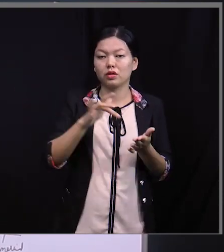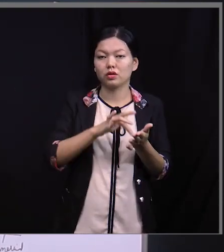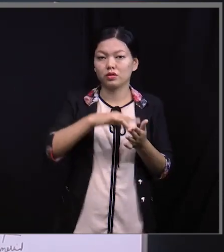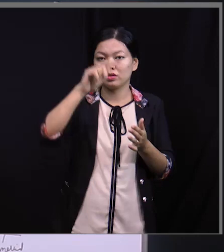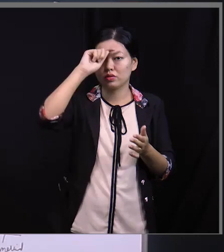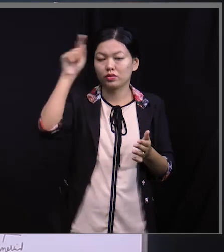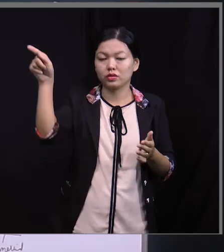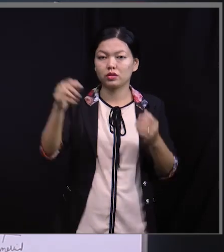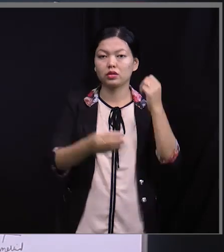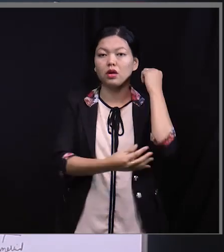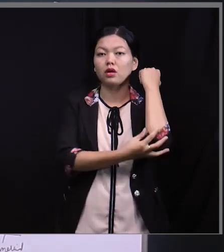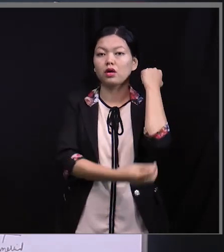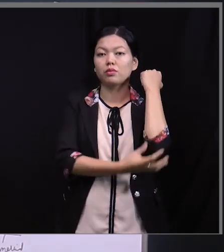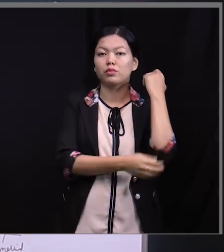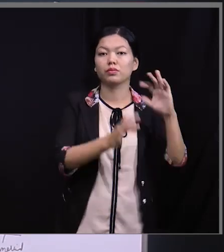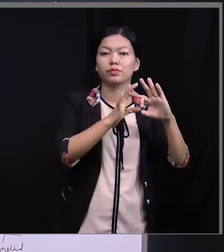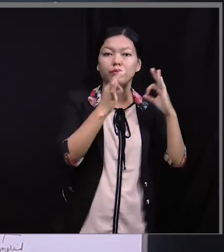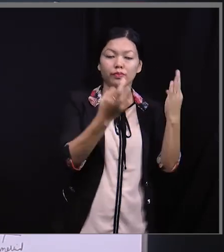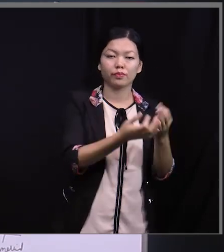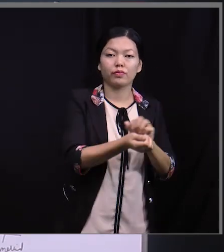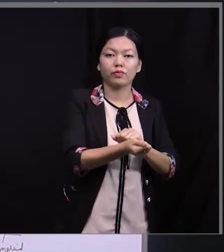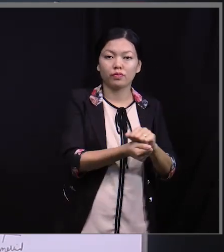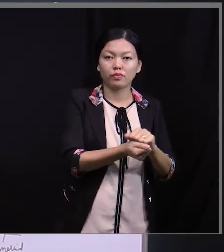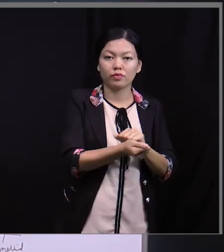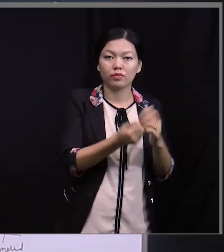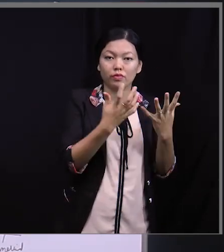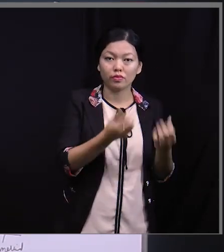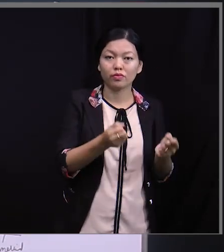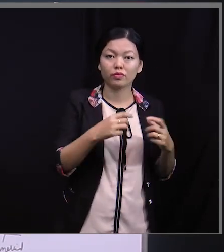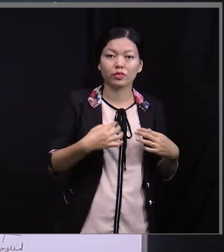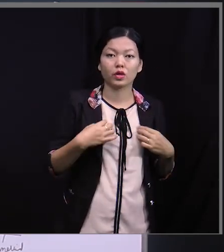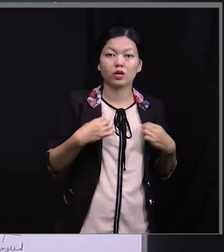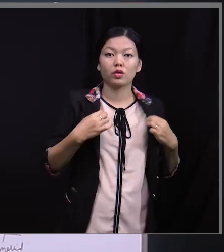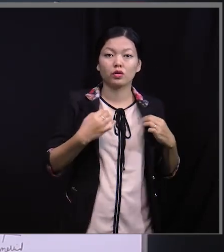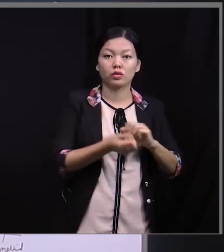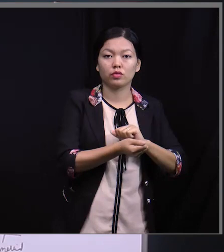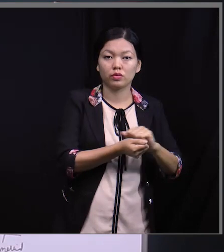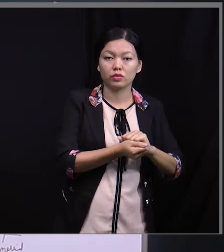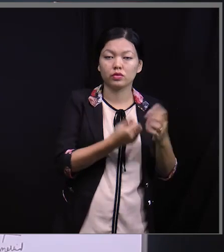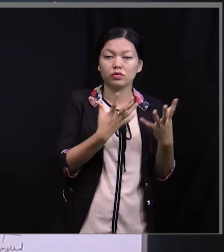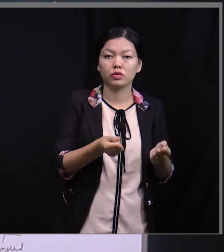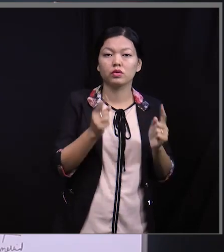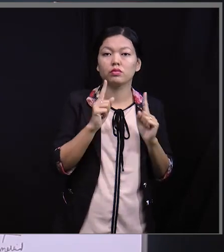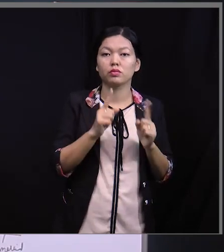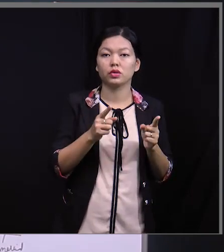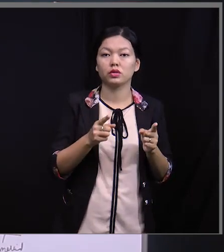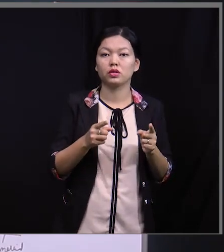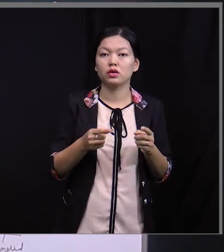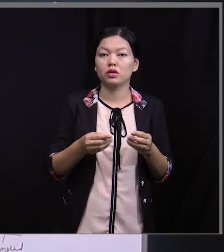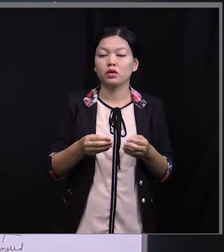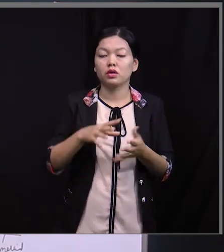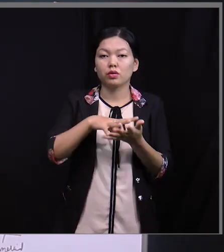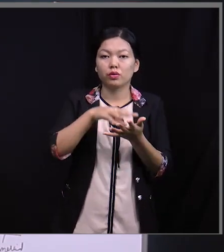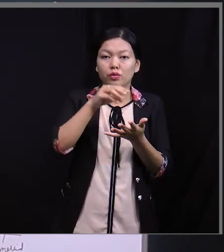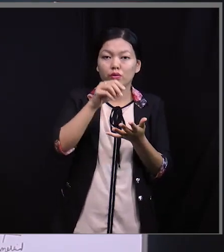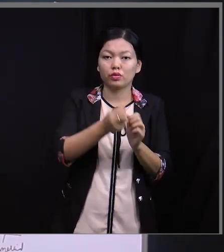these rural women in Gujarat. So he started making this detergent at his own kitchen. He started from his